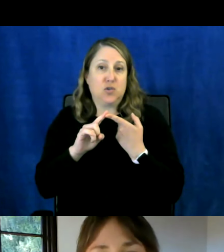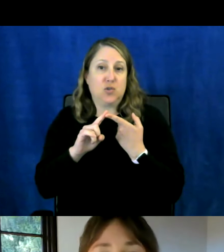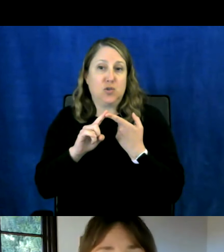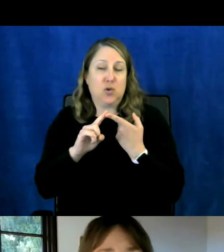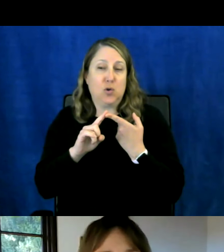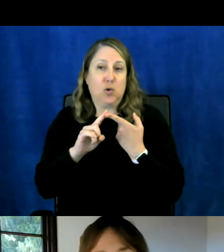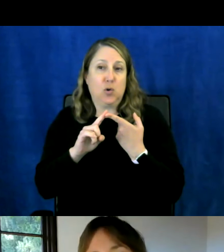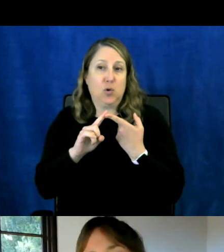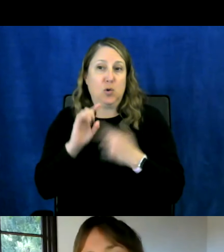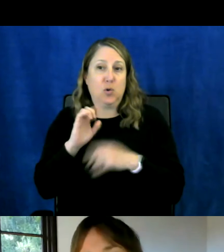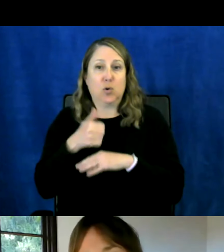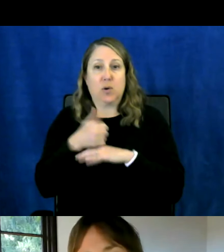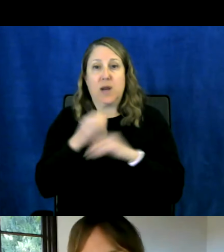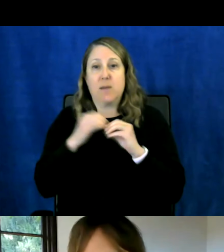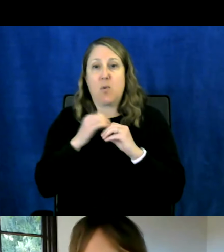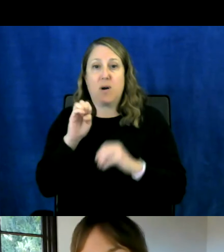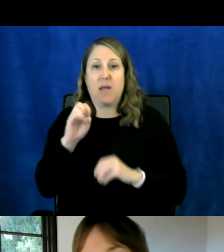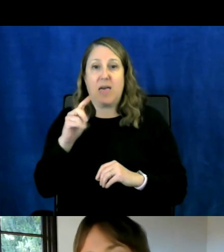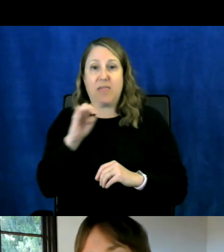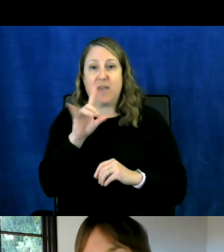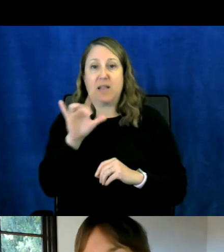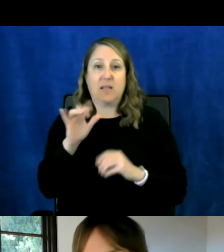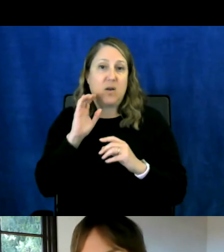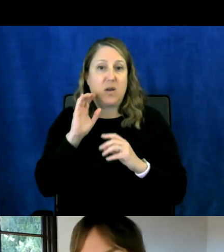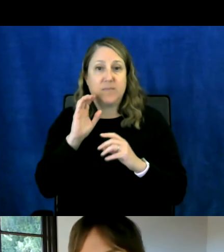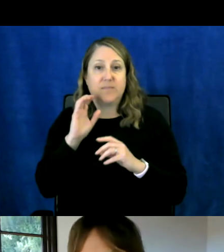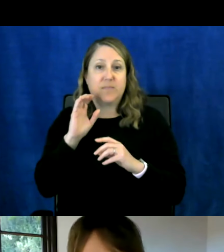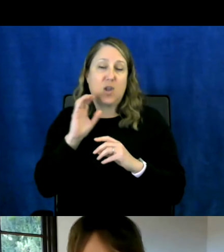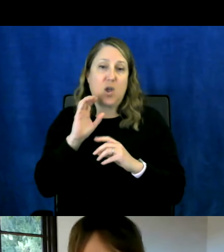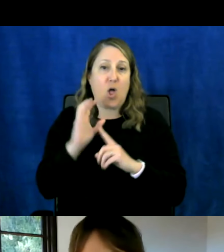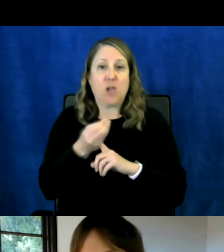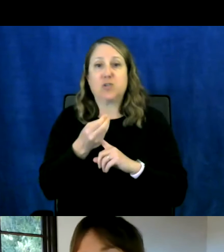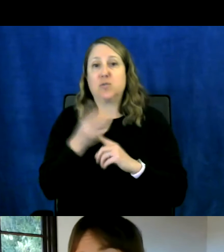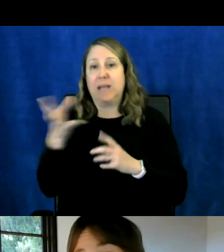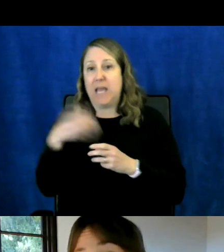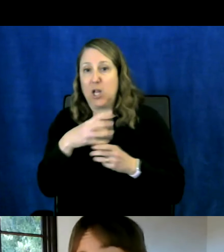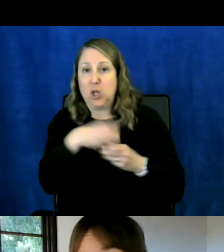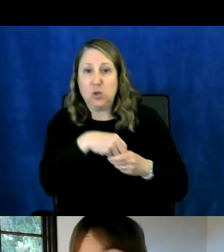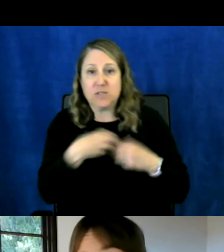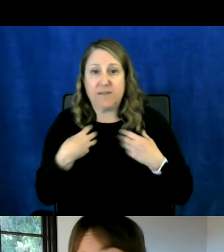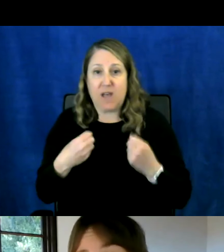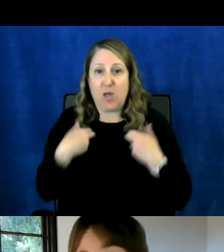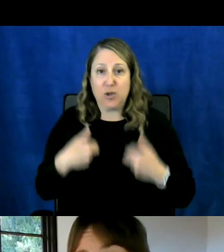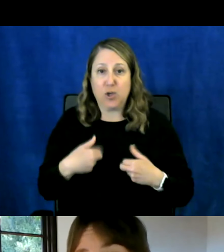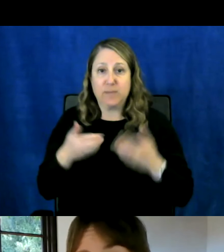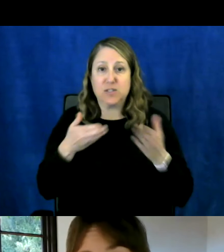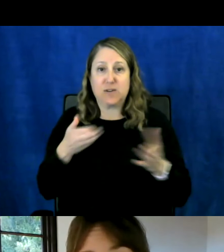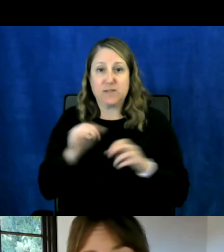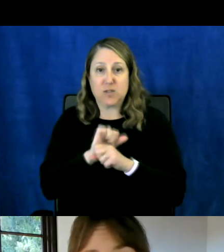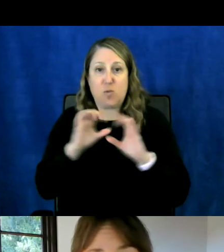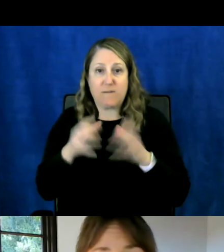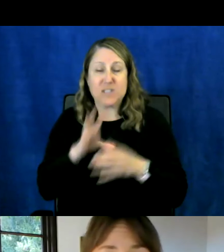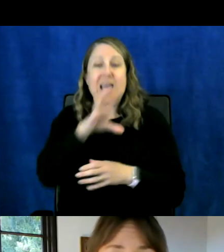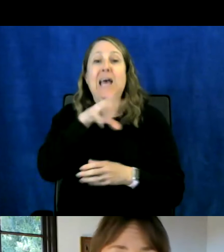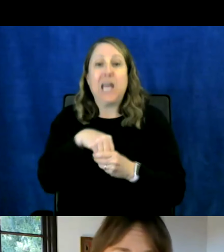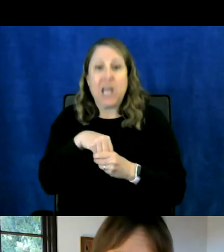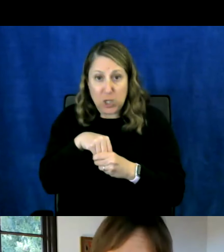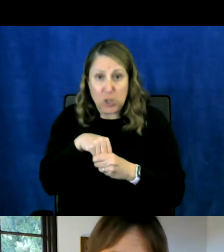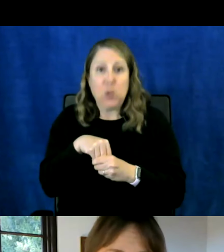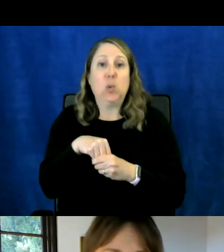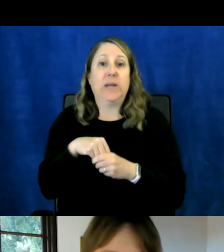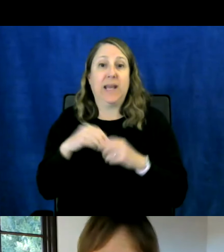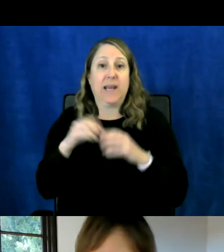a more ethically and culturally inclusive health and human services workforce that includes our behavioral health workforce. We've got